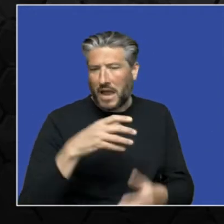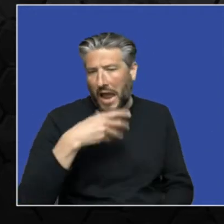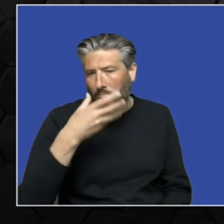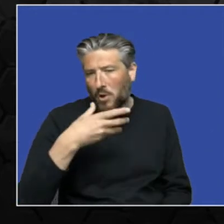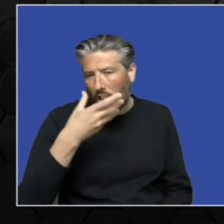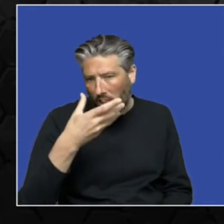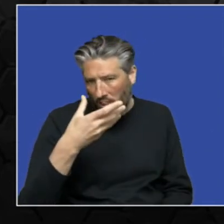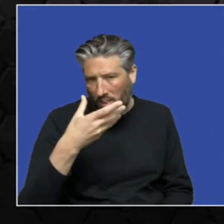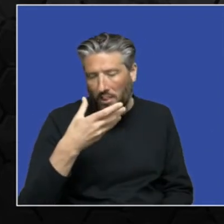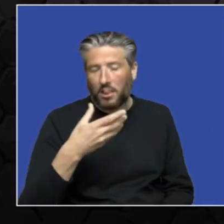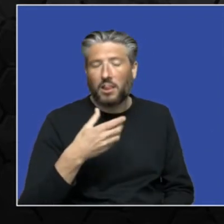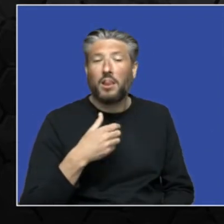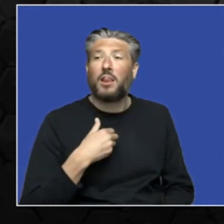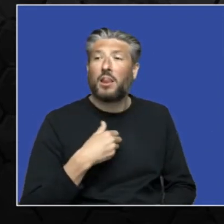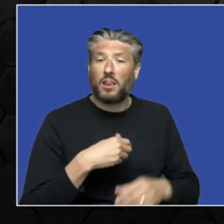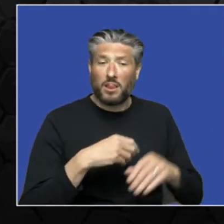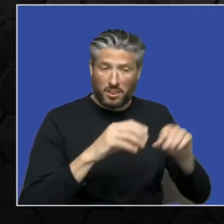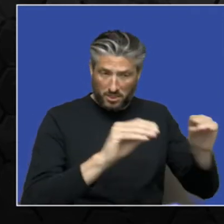into Loeb.